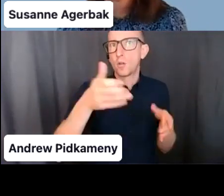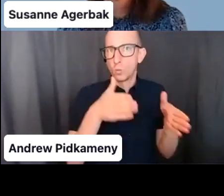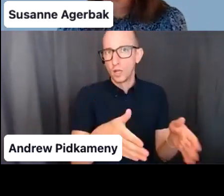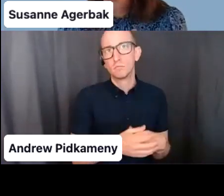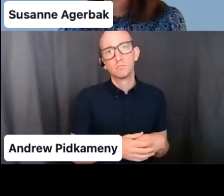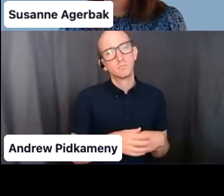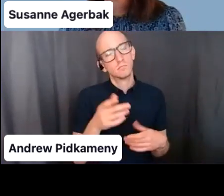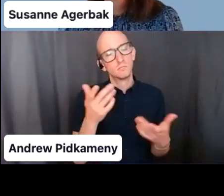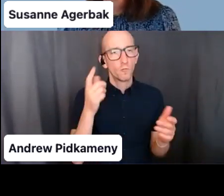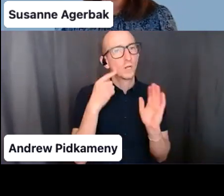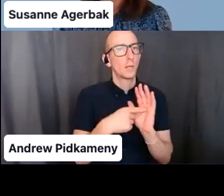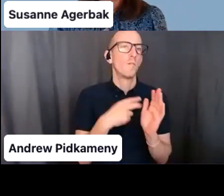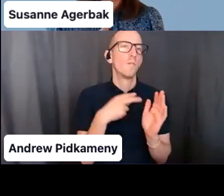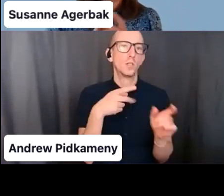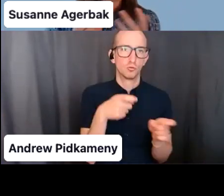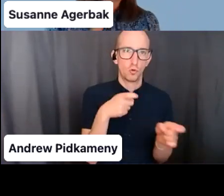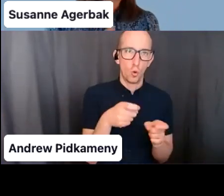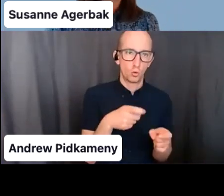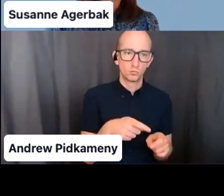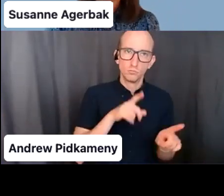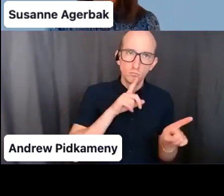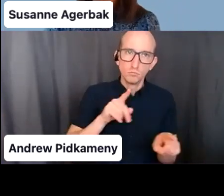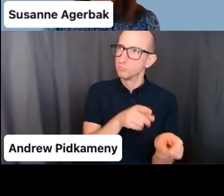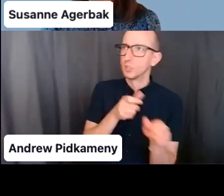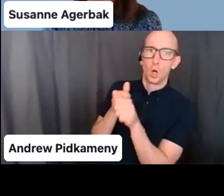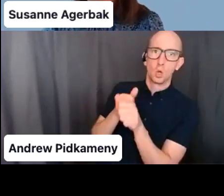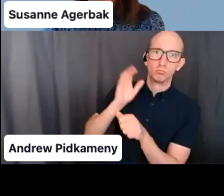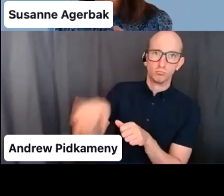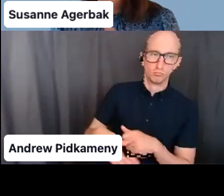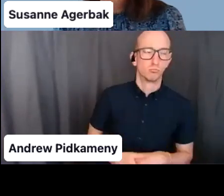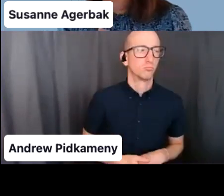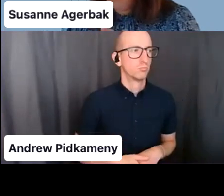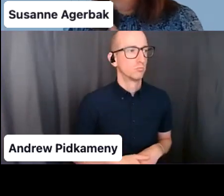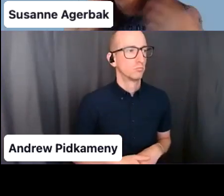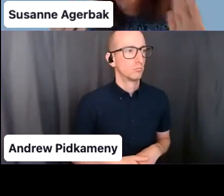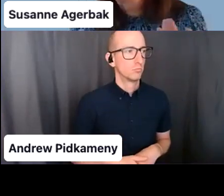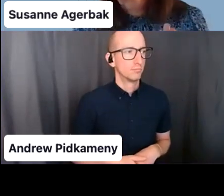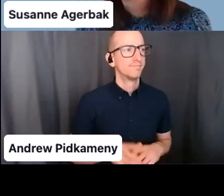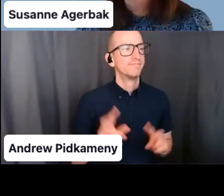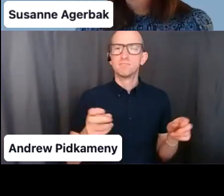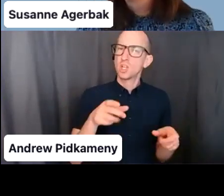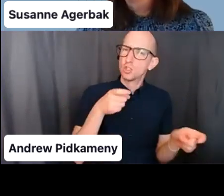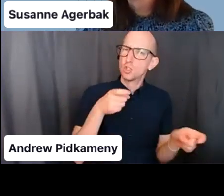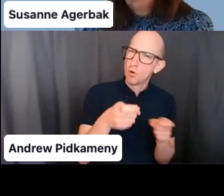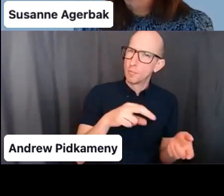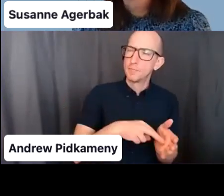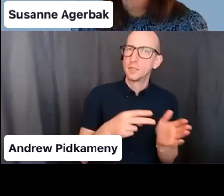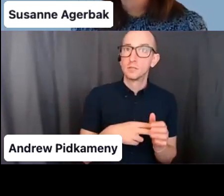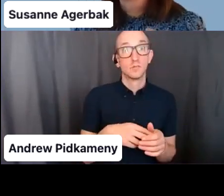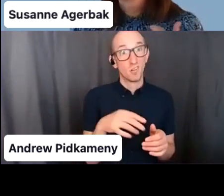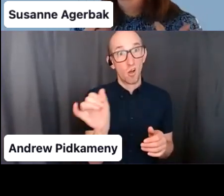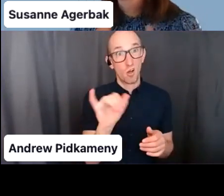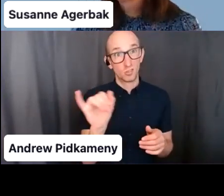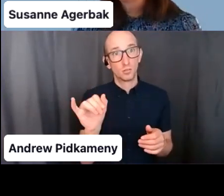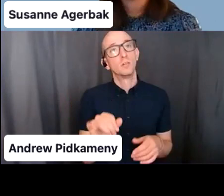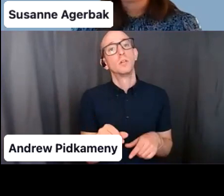voice control. Under control also means keeping the animal